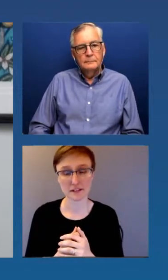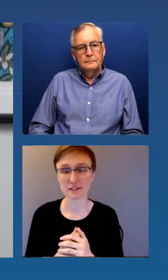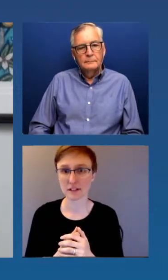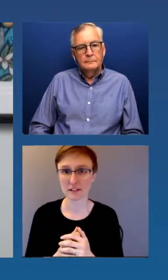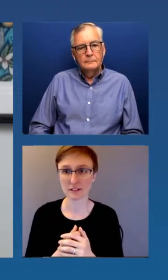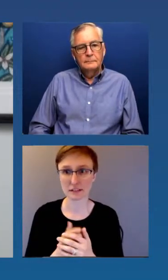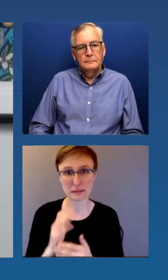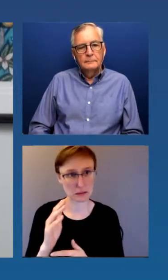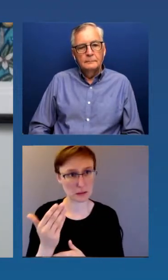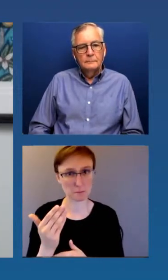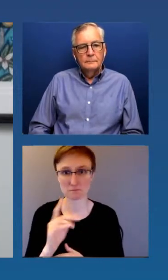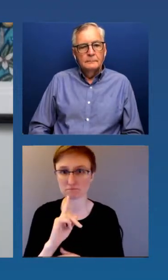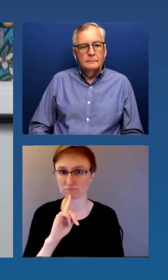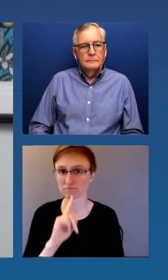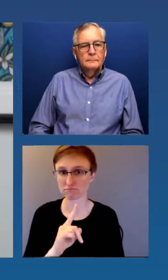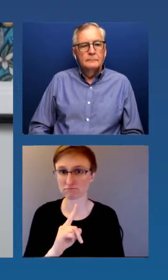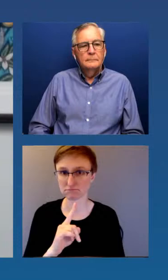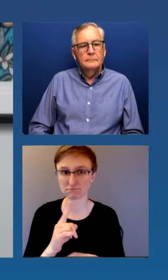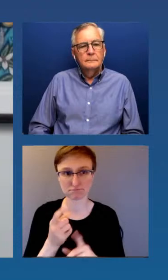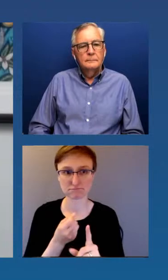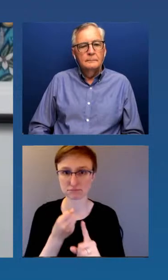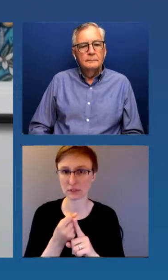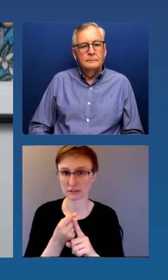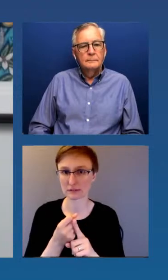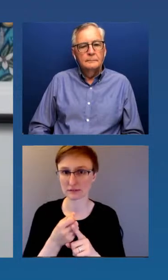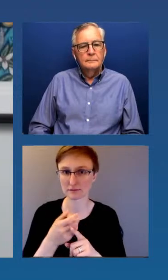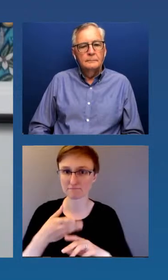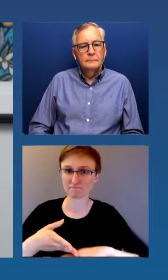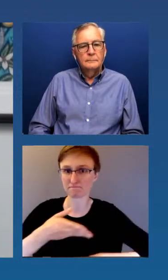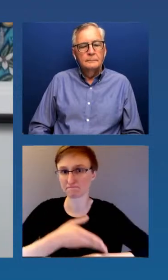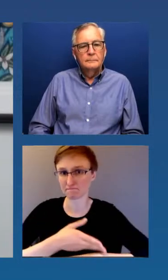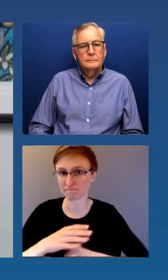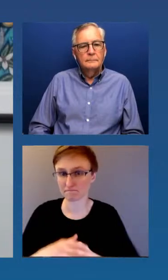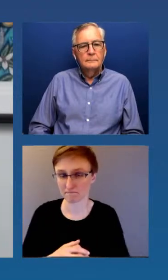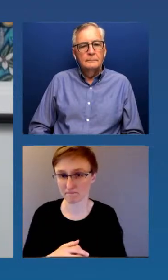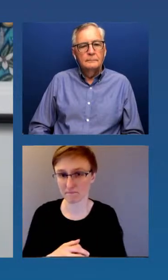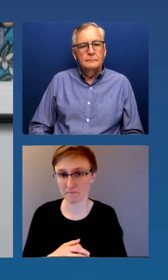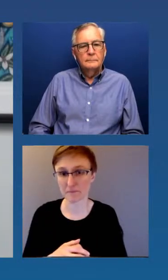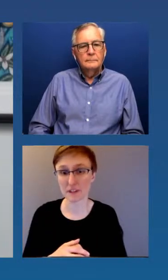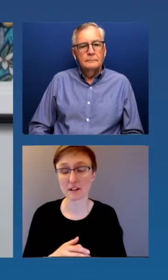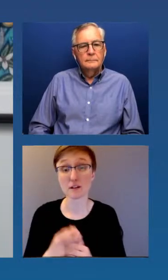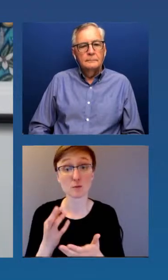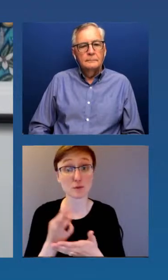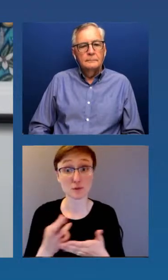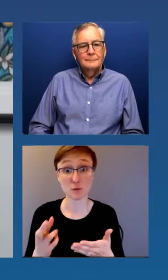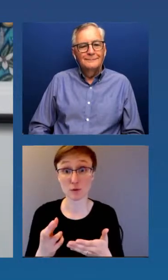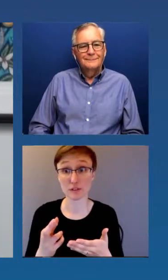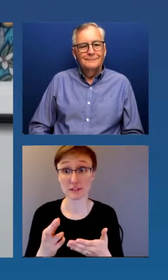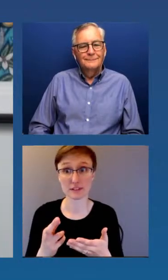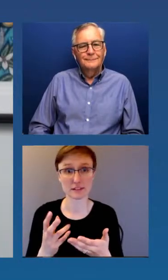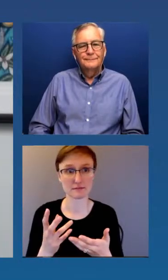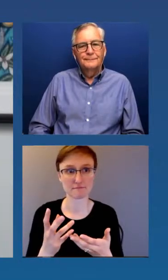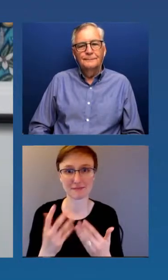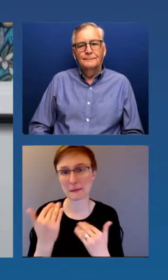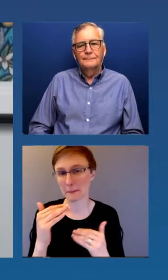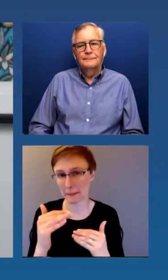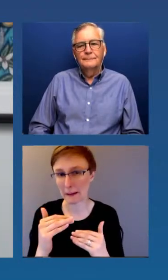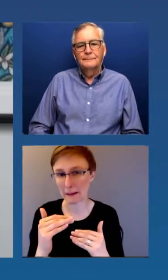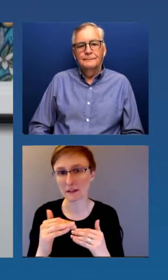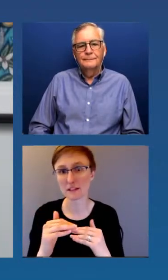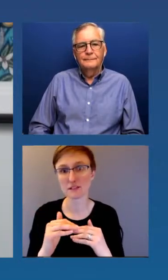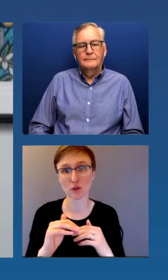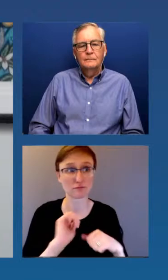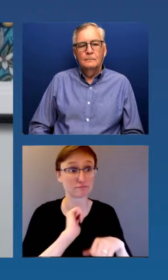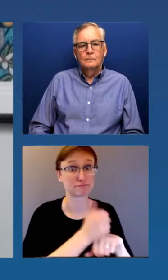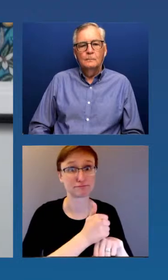difference. And we definitely have limited resources to be everywhere all at once. And so, this is